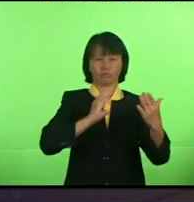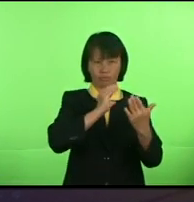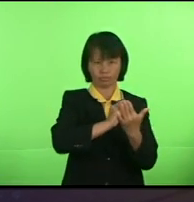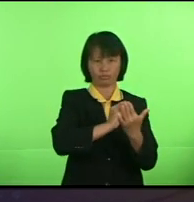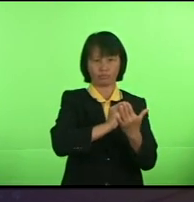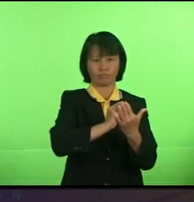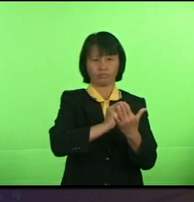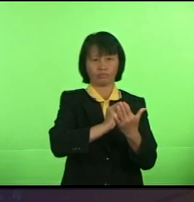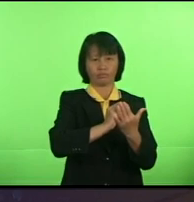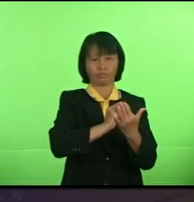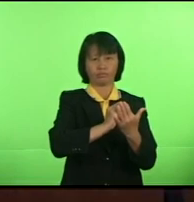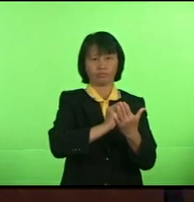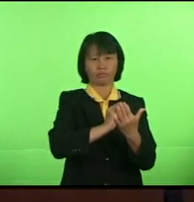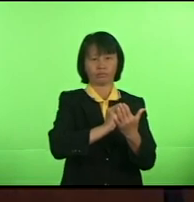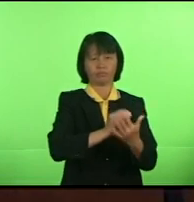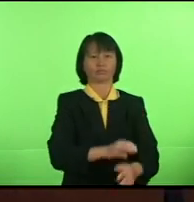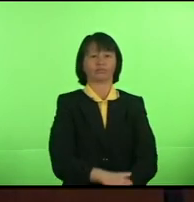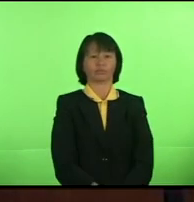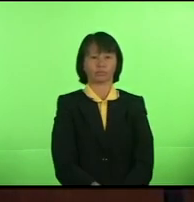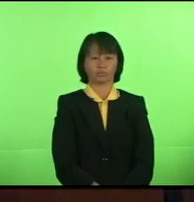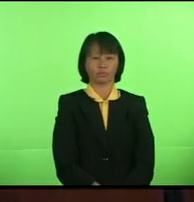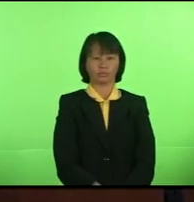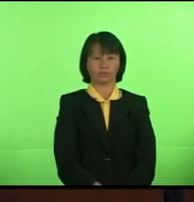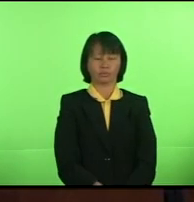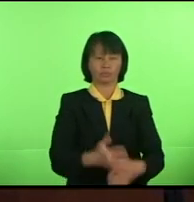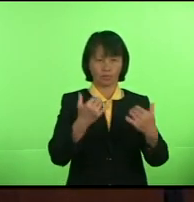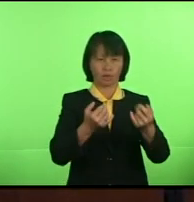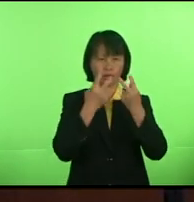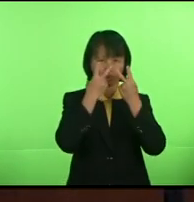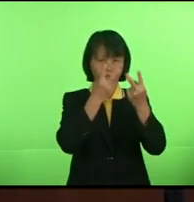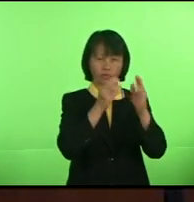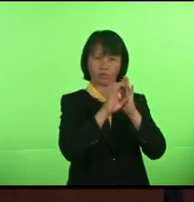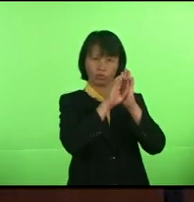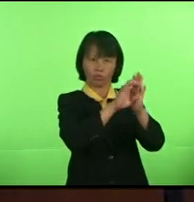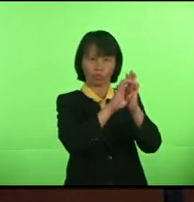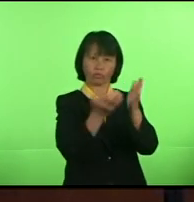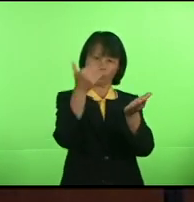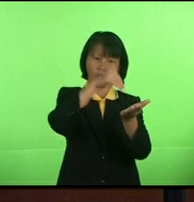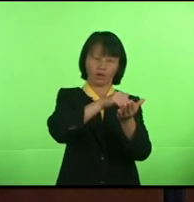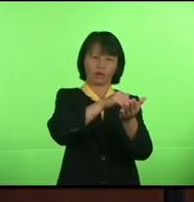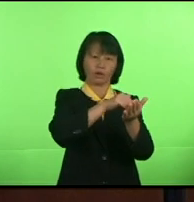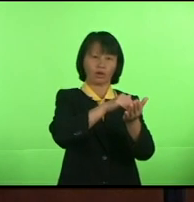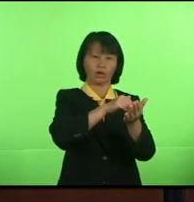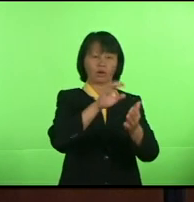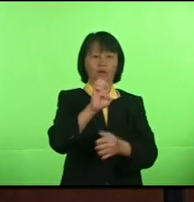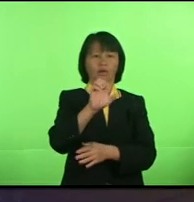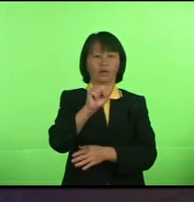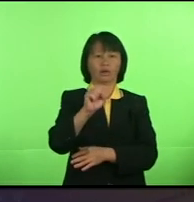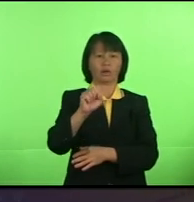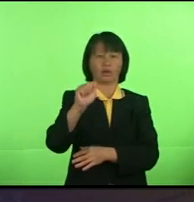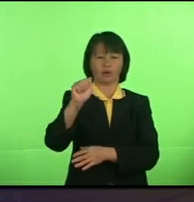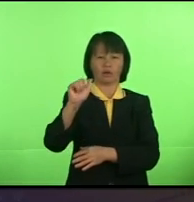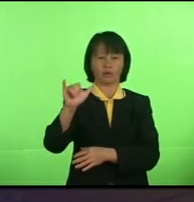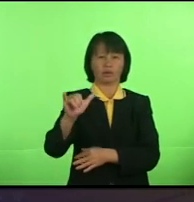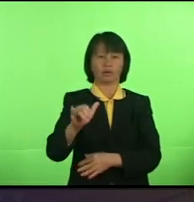paragraph. Now let's look at the example again of the essay that's given to you in the module.